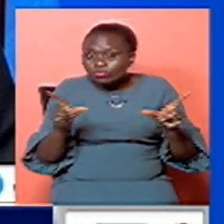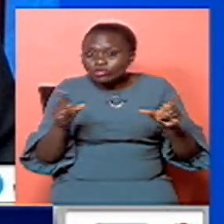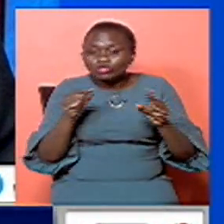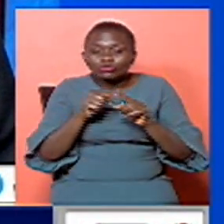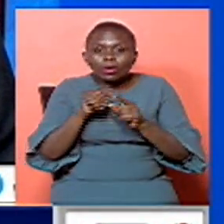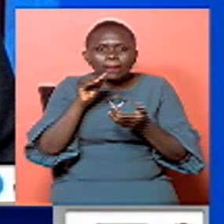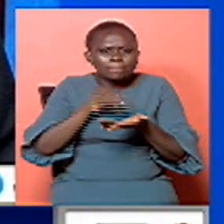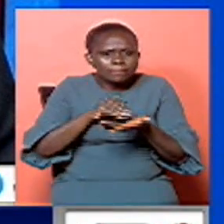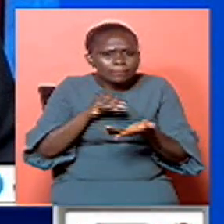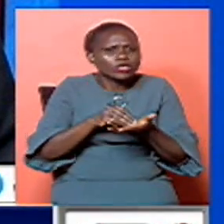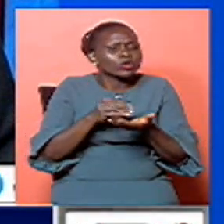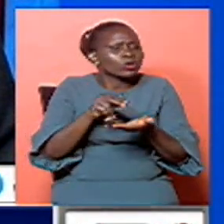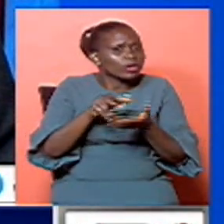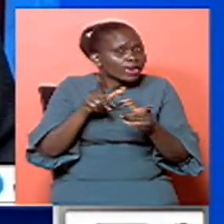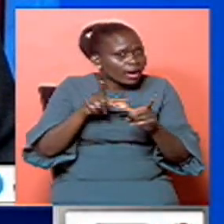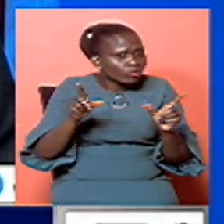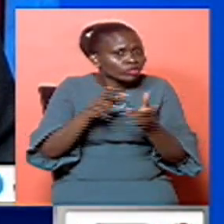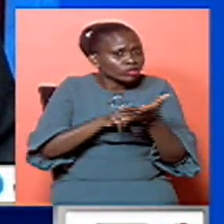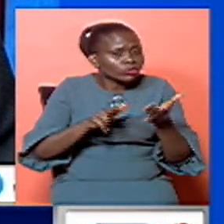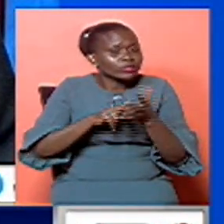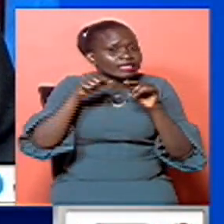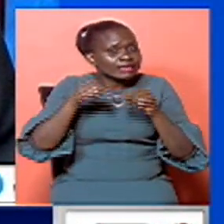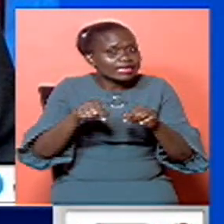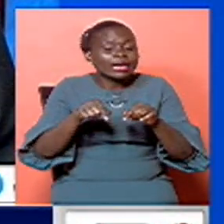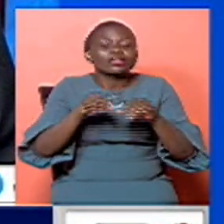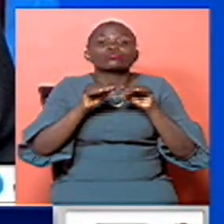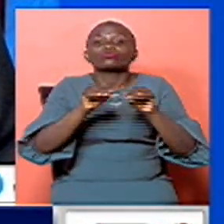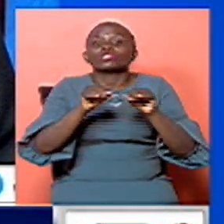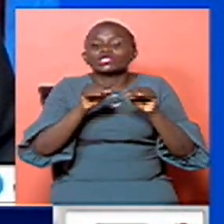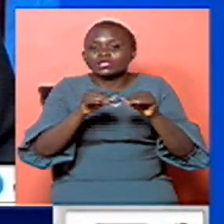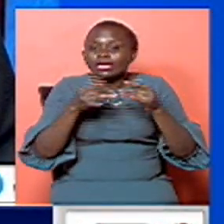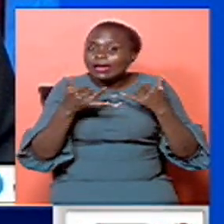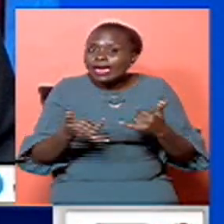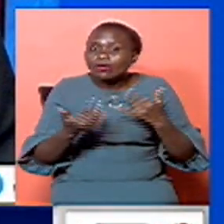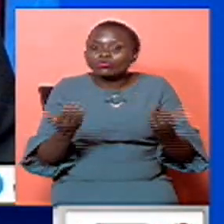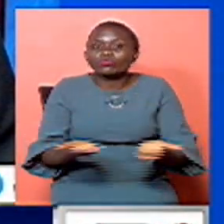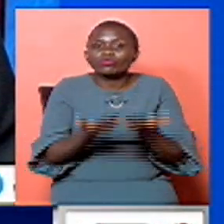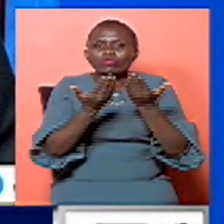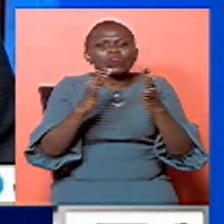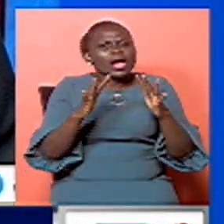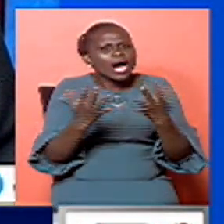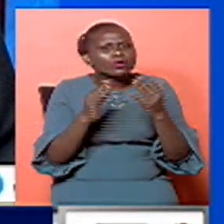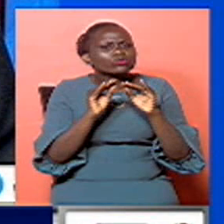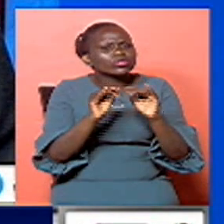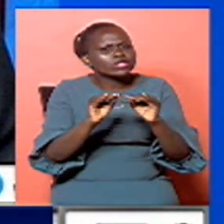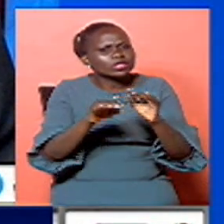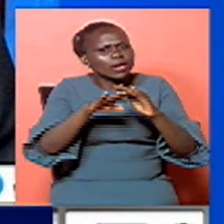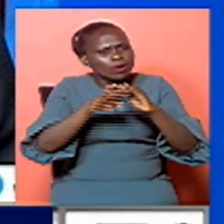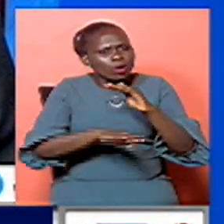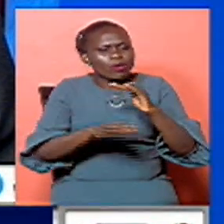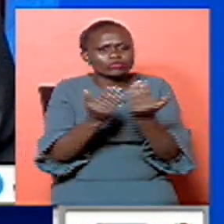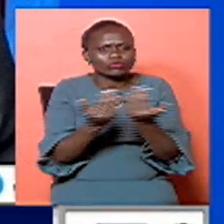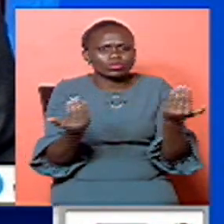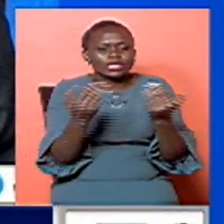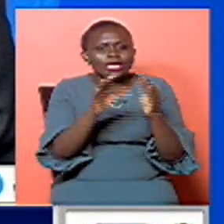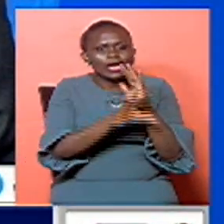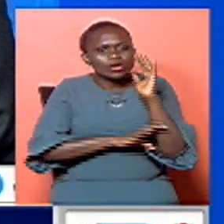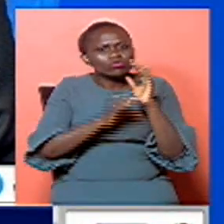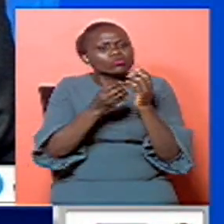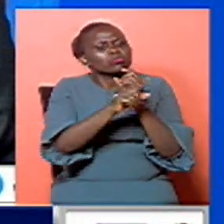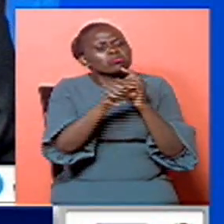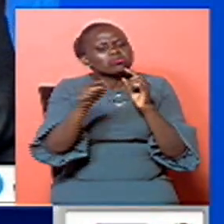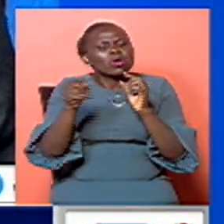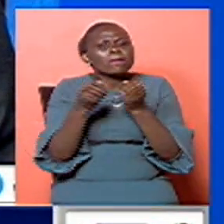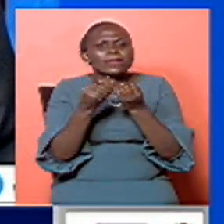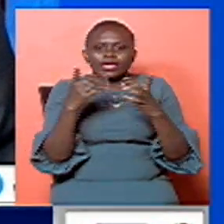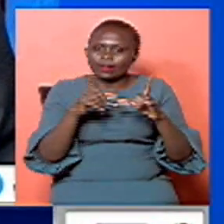used tongue in an area as the language of instruction. This is hoped to improve how best to teach children at lower levels in a country with so many